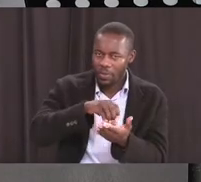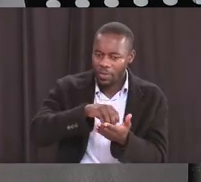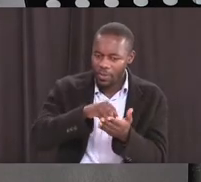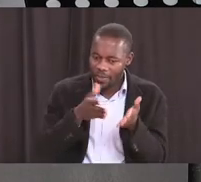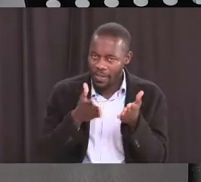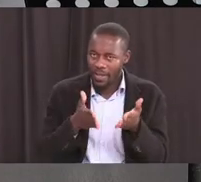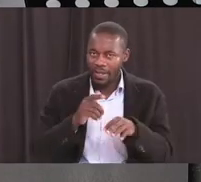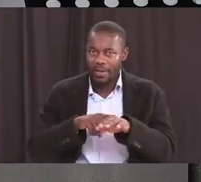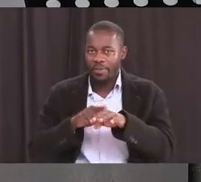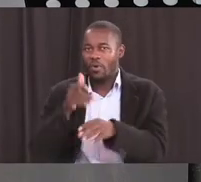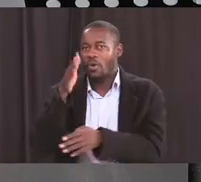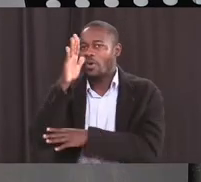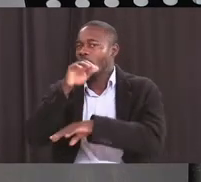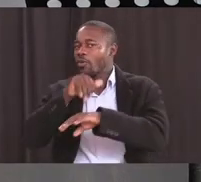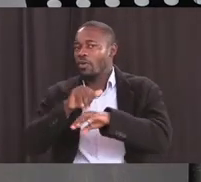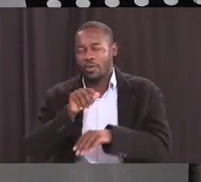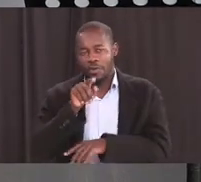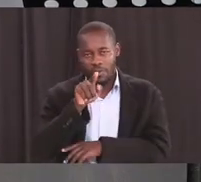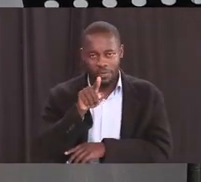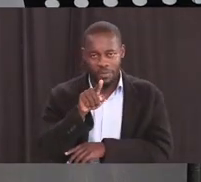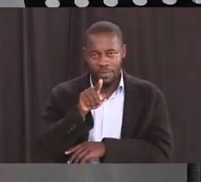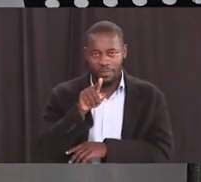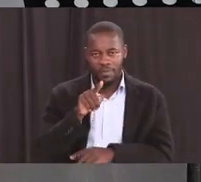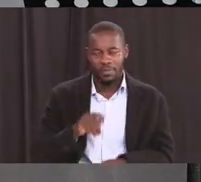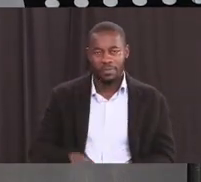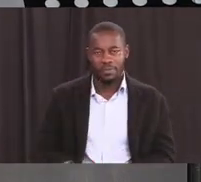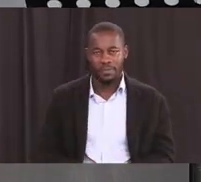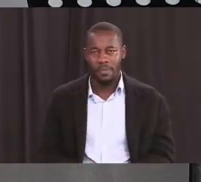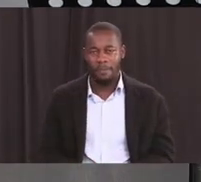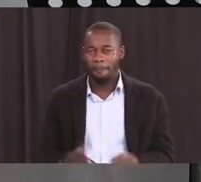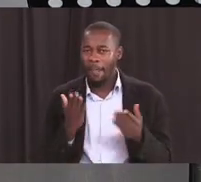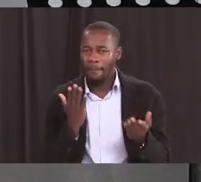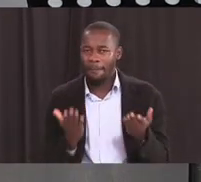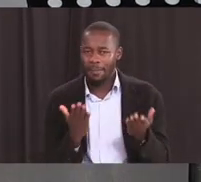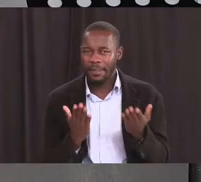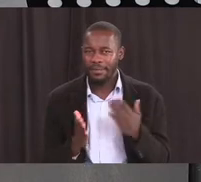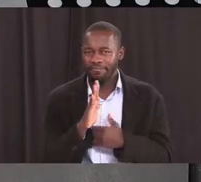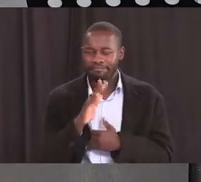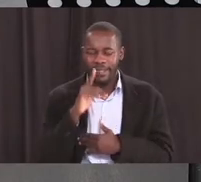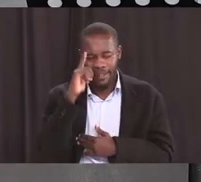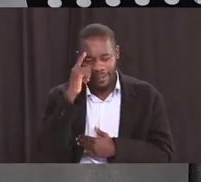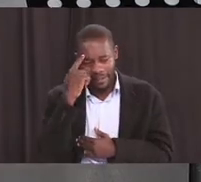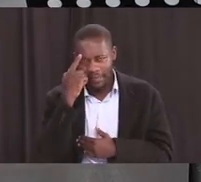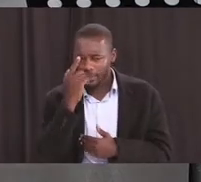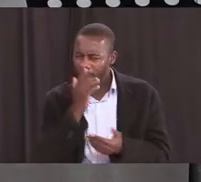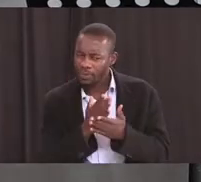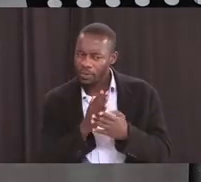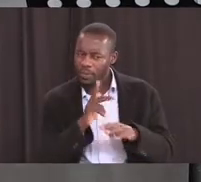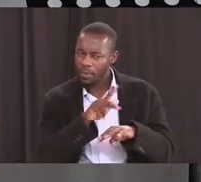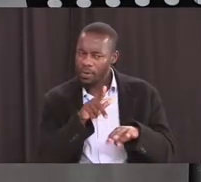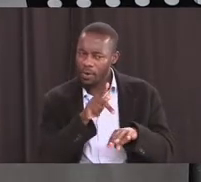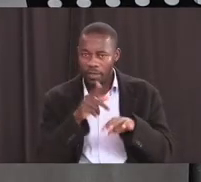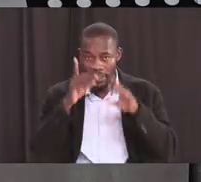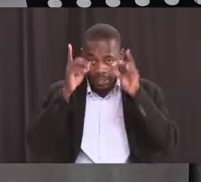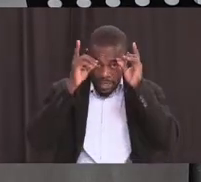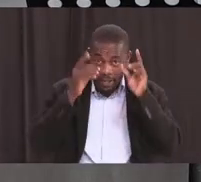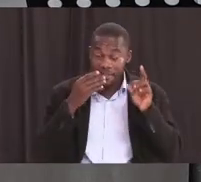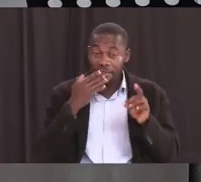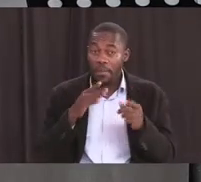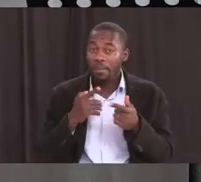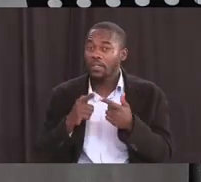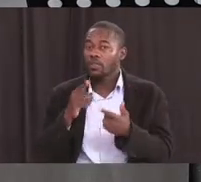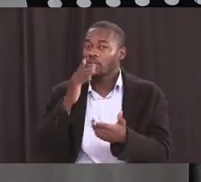them. It may seem that Paul is somehow dishonest, but in reality, even though the